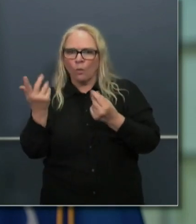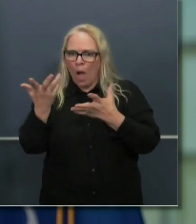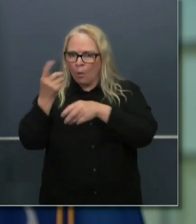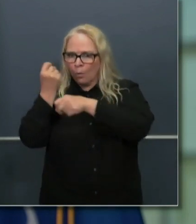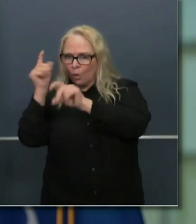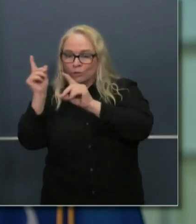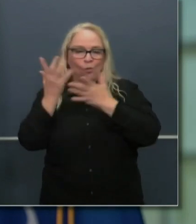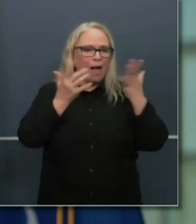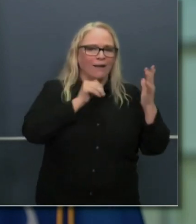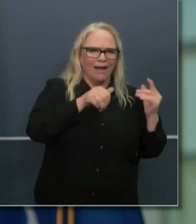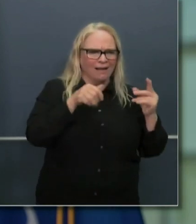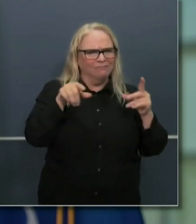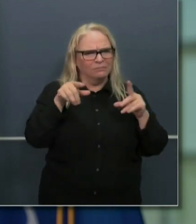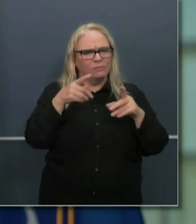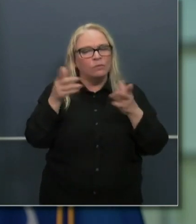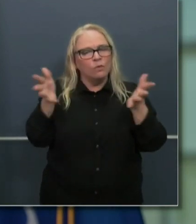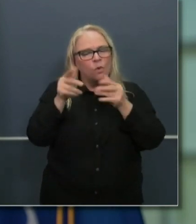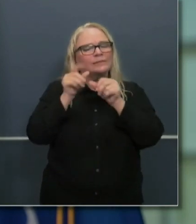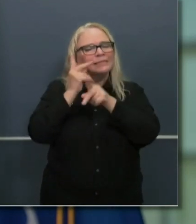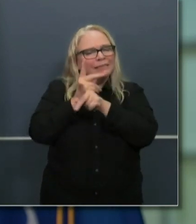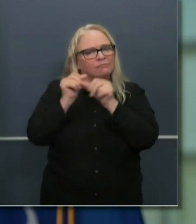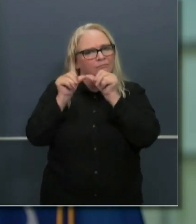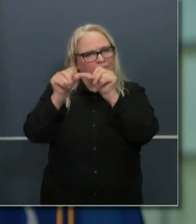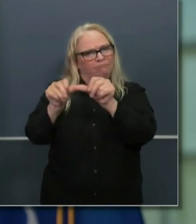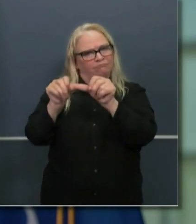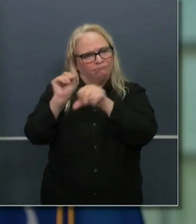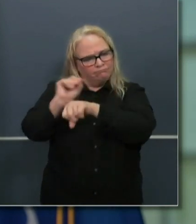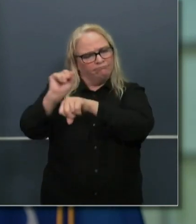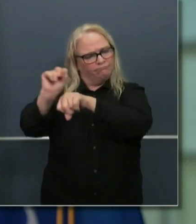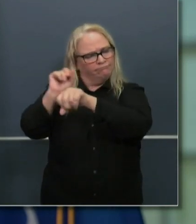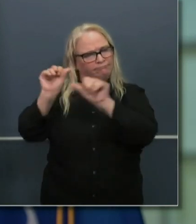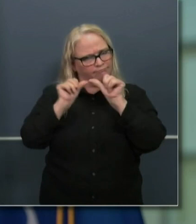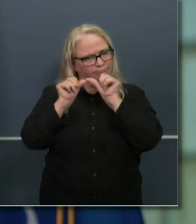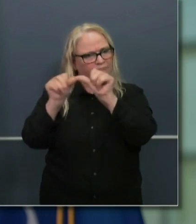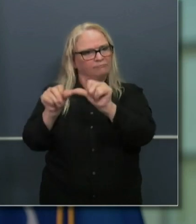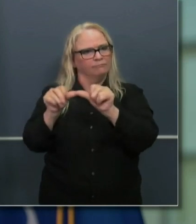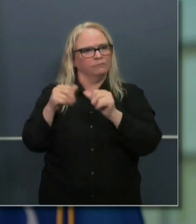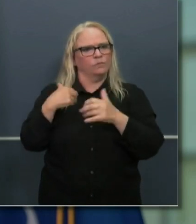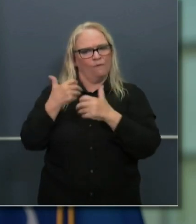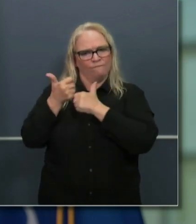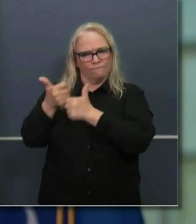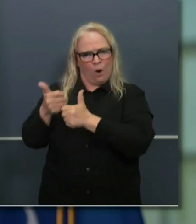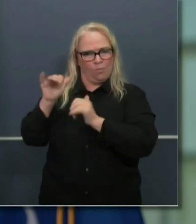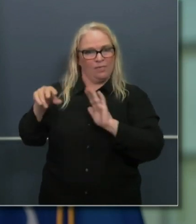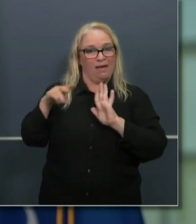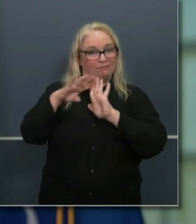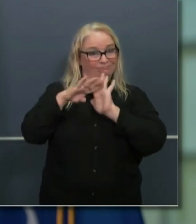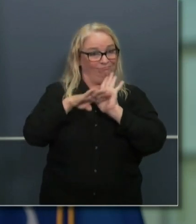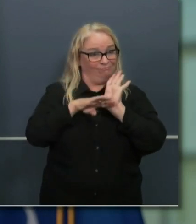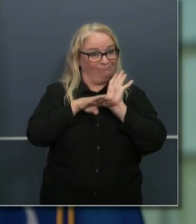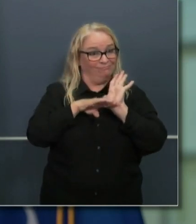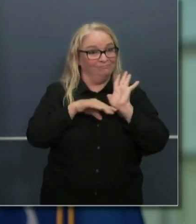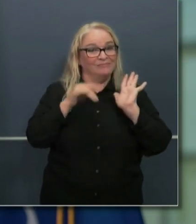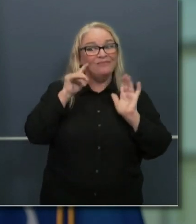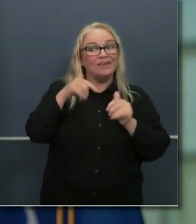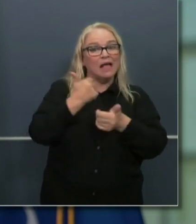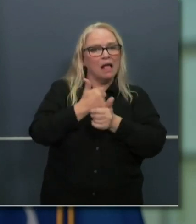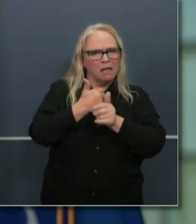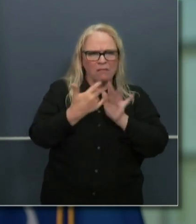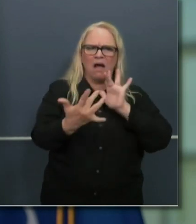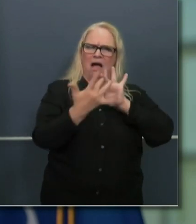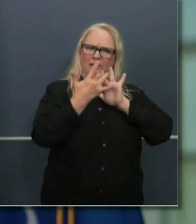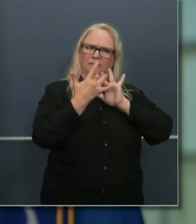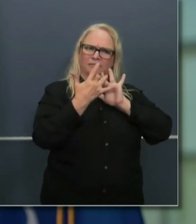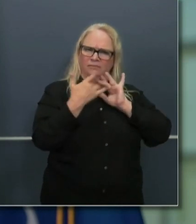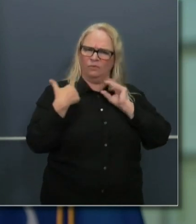them to continue to enforce these rules and regulations. We provide technical assistance when they need the support of the state, and